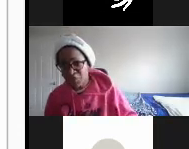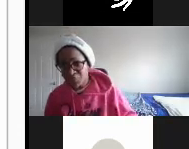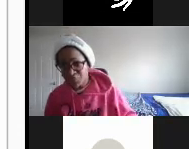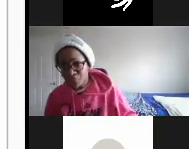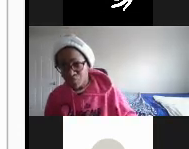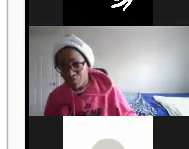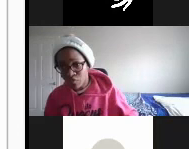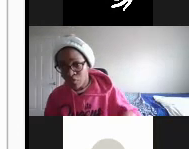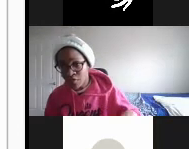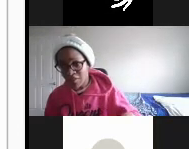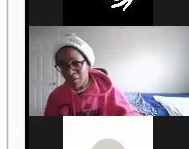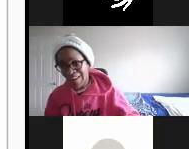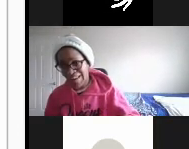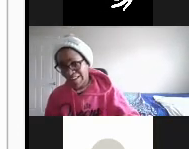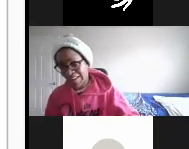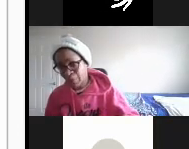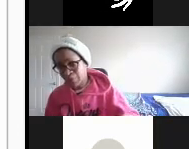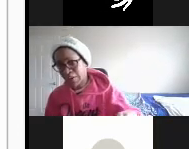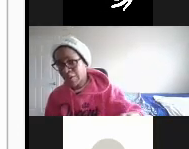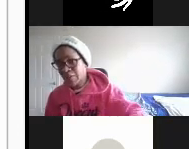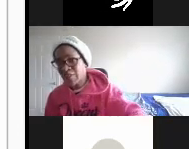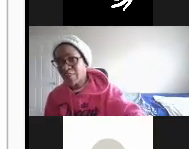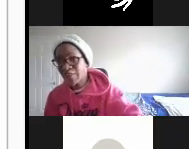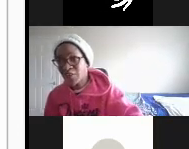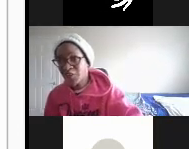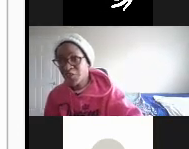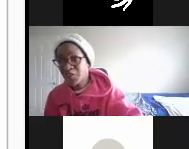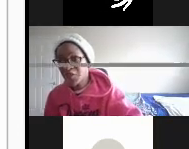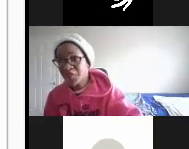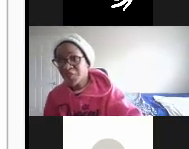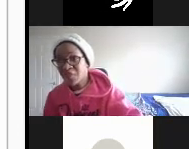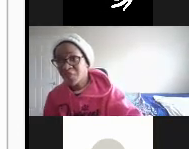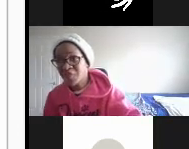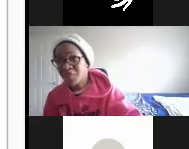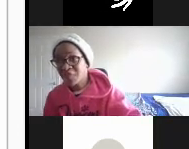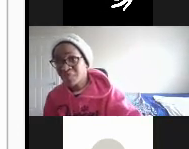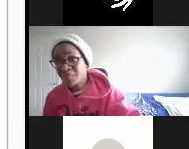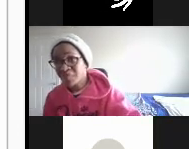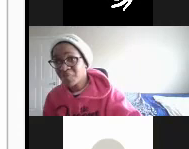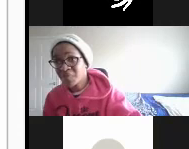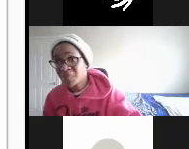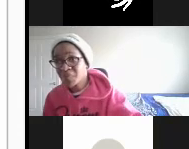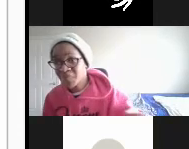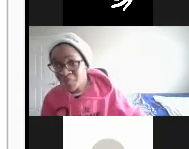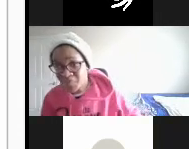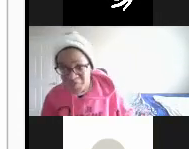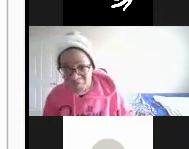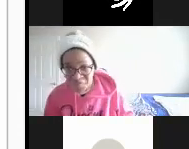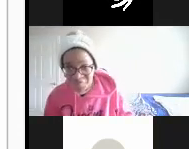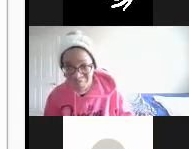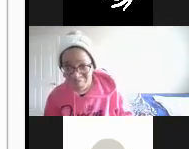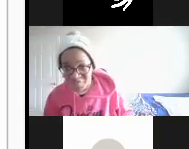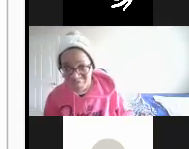it. That's all I had to add. I'm sorry. That's no apologies needed. That's a great way to end it, and it's a great